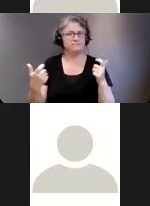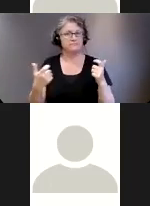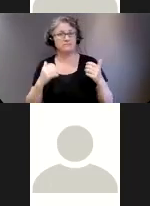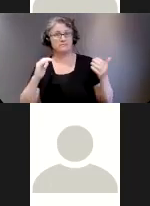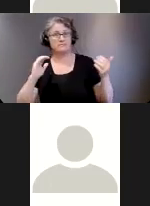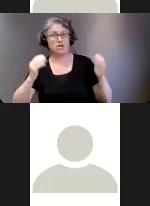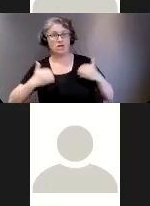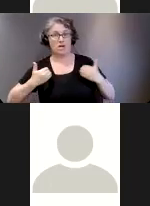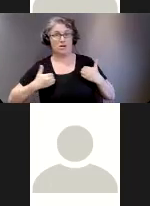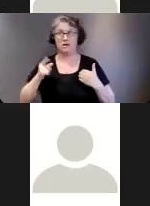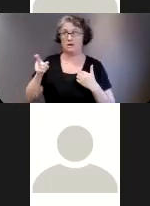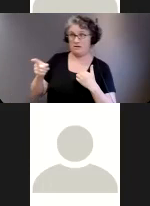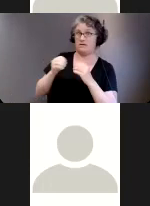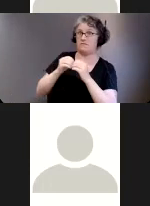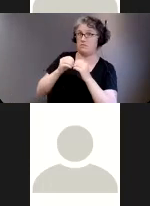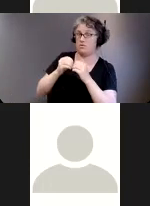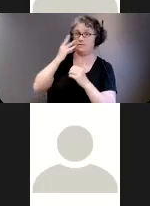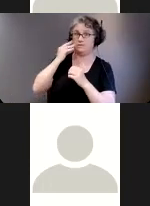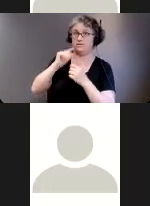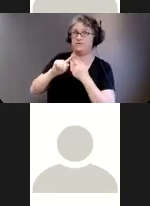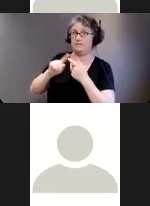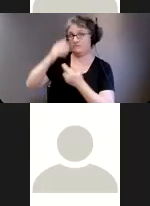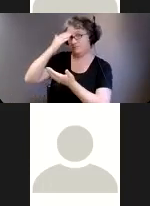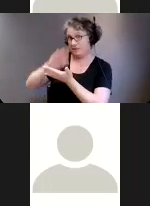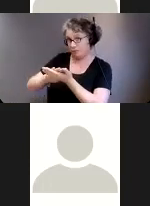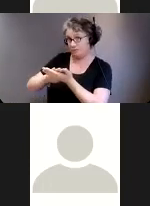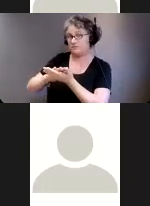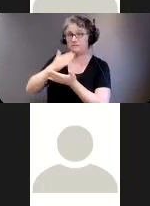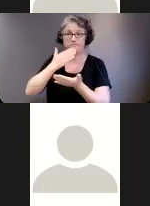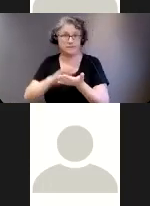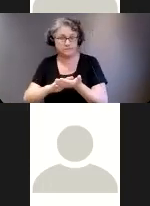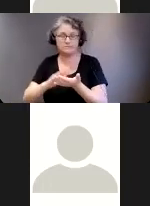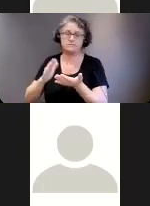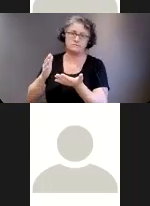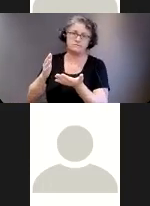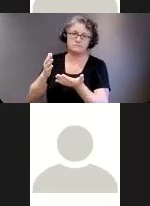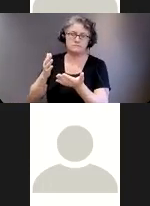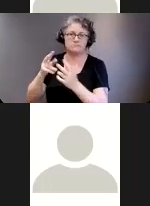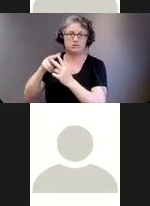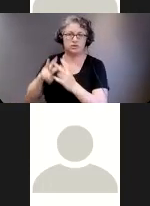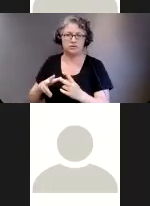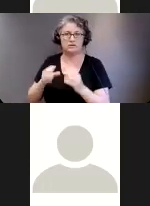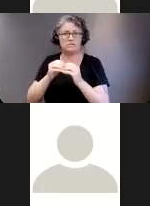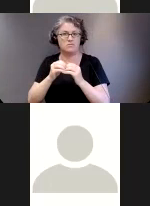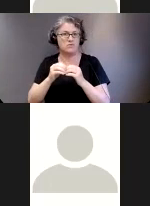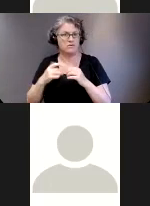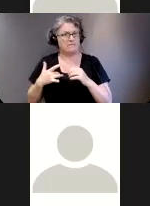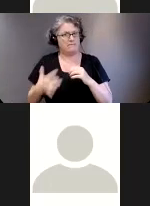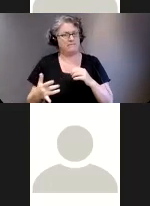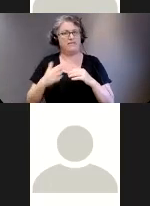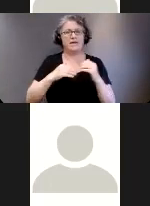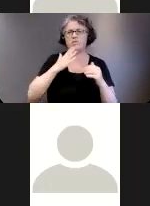abuse by their spouse, and more likely, they're more likely than older men to experience abuse